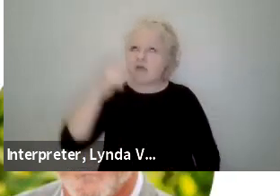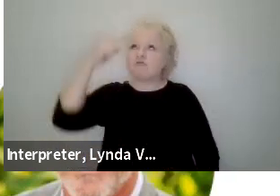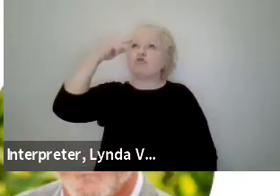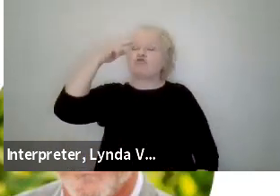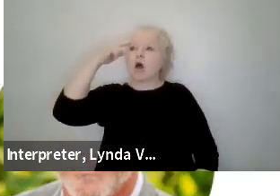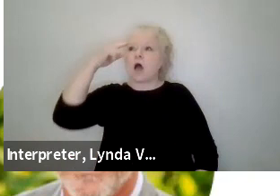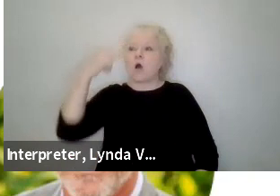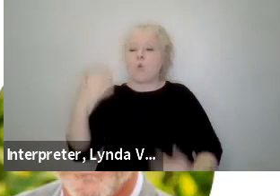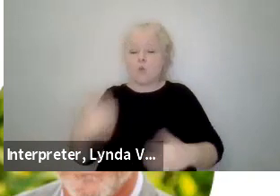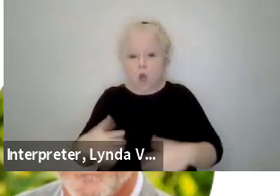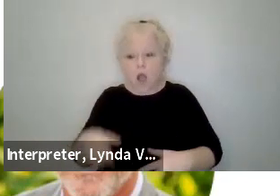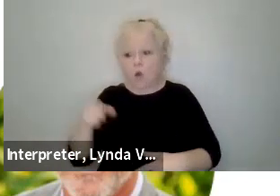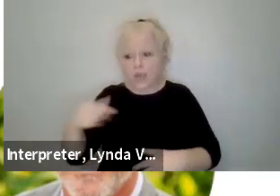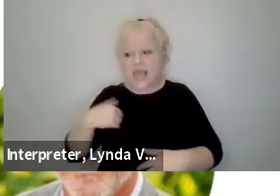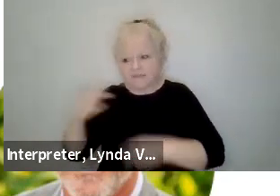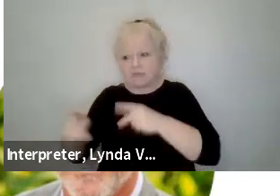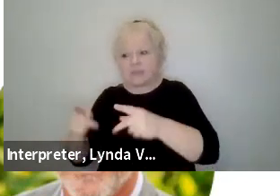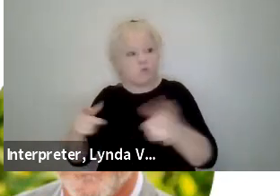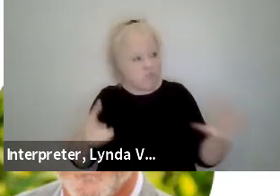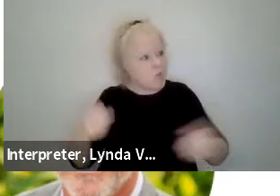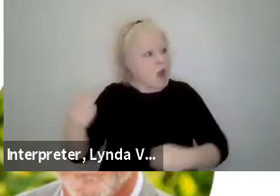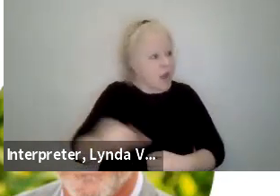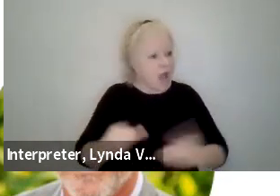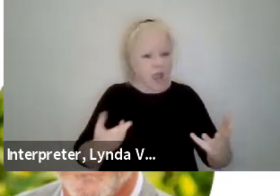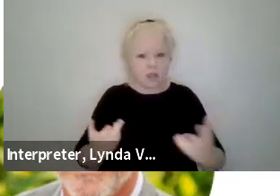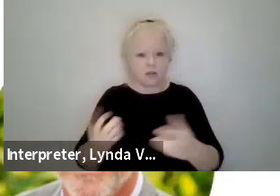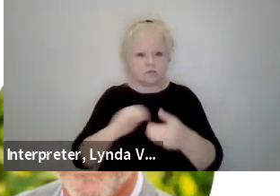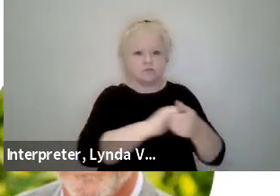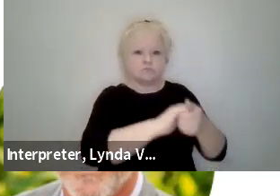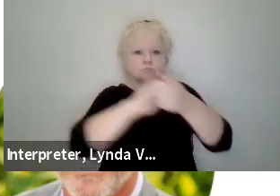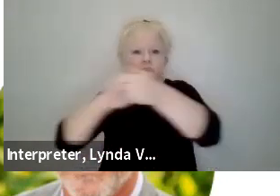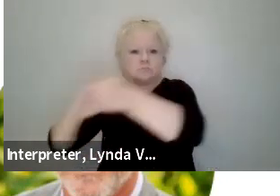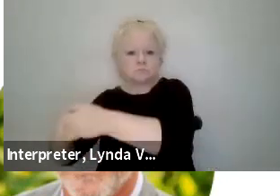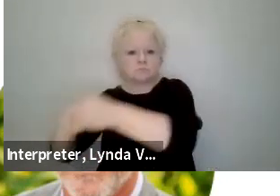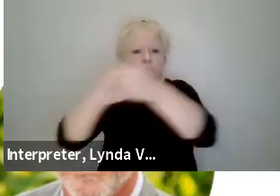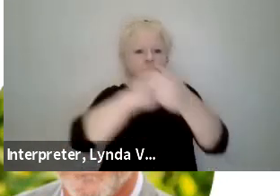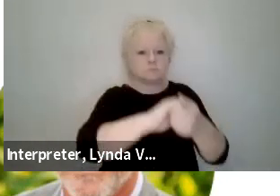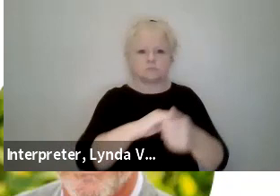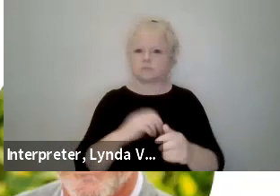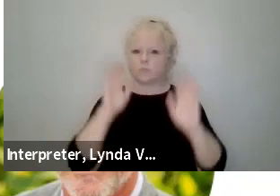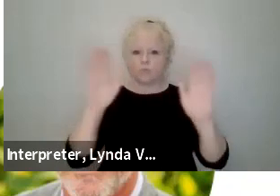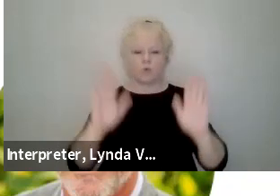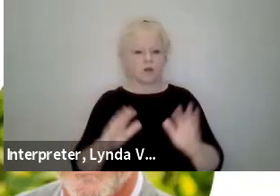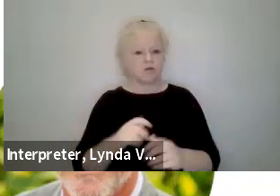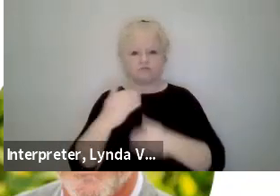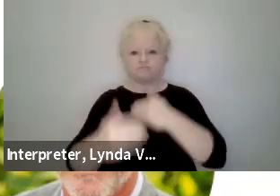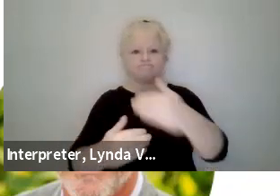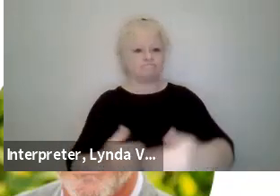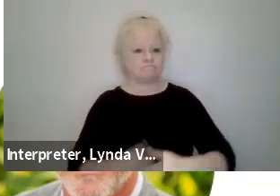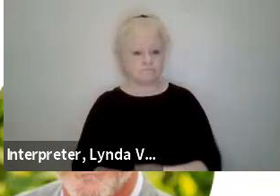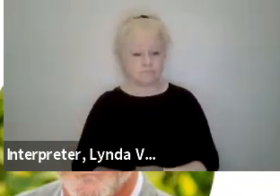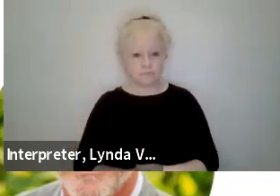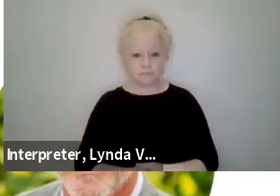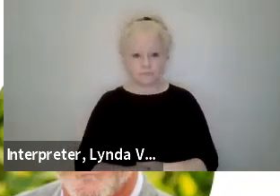the population, they had the resources, it ultimately ended up being a good fit and just the next step in our evolution. They were